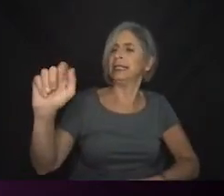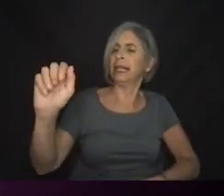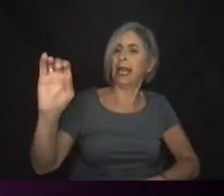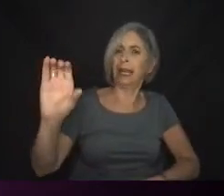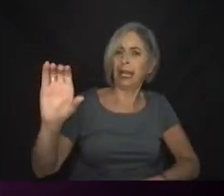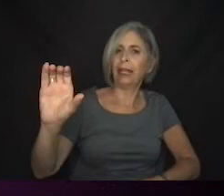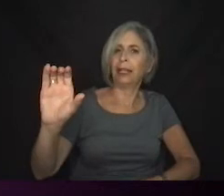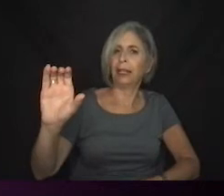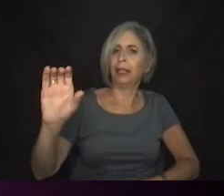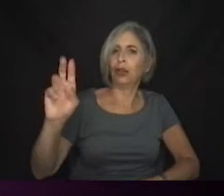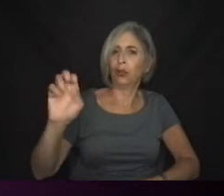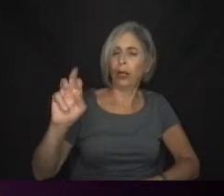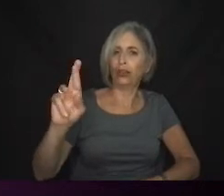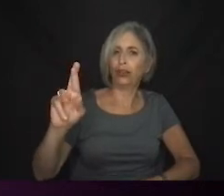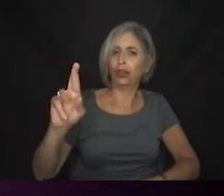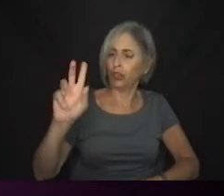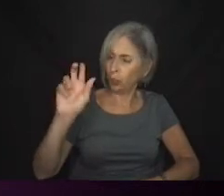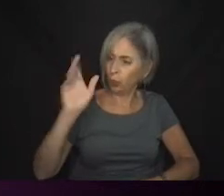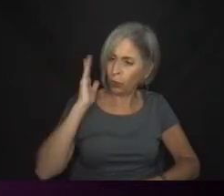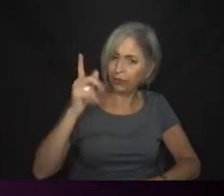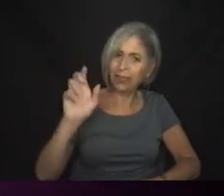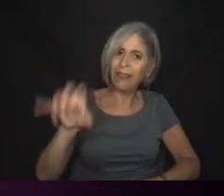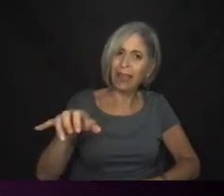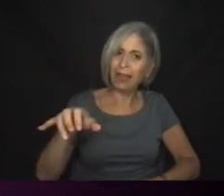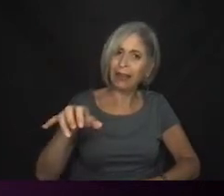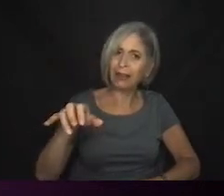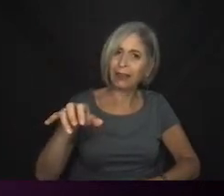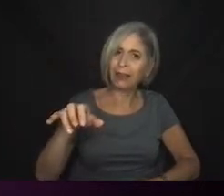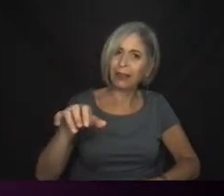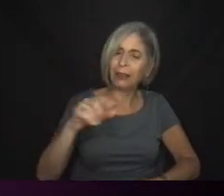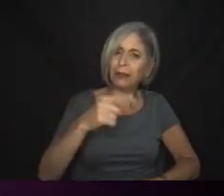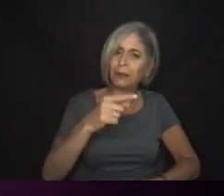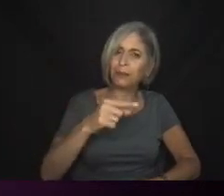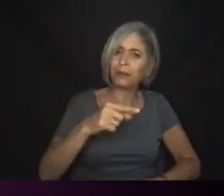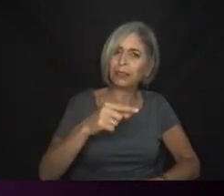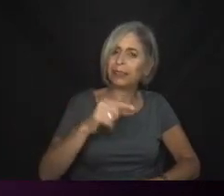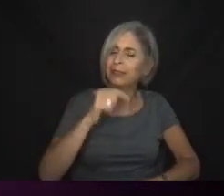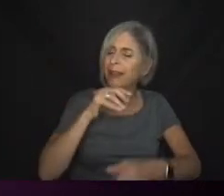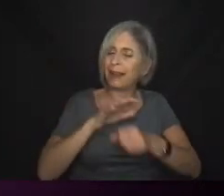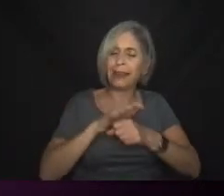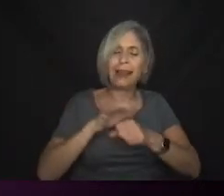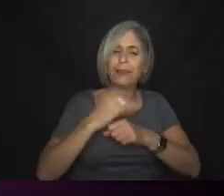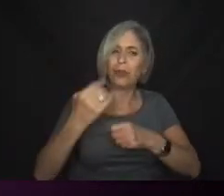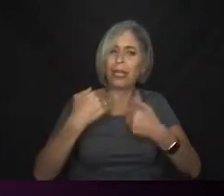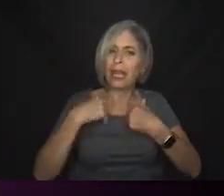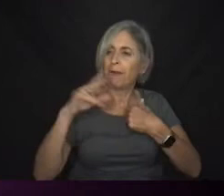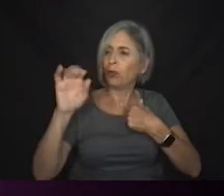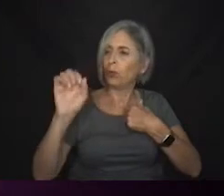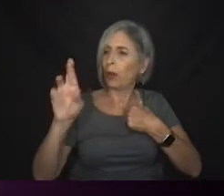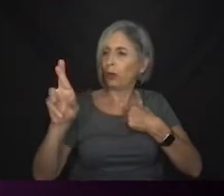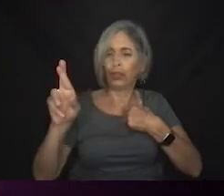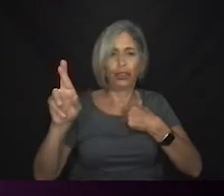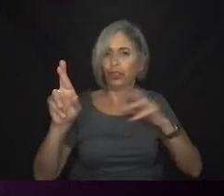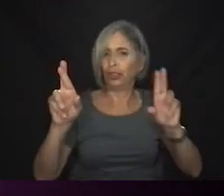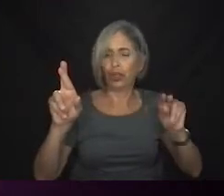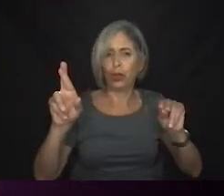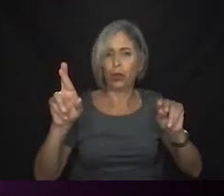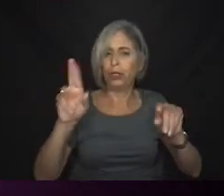just a few minutes ago. You're going to need something like that. For static rendering, it's not enough to just have a router. You need to have